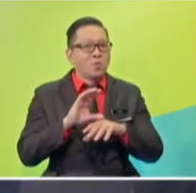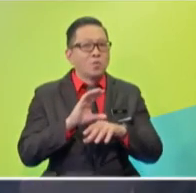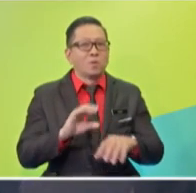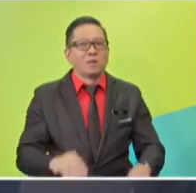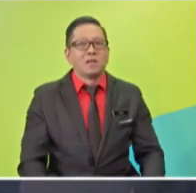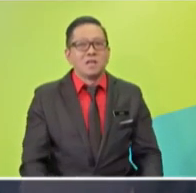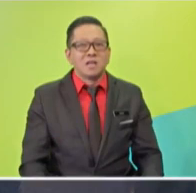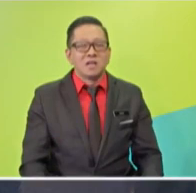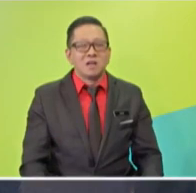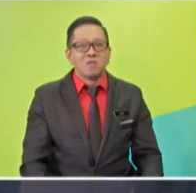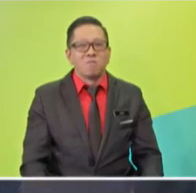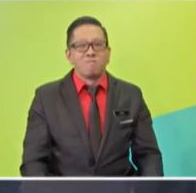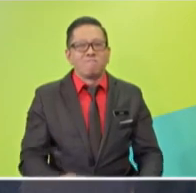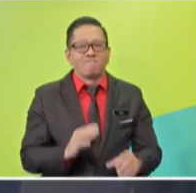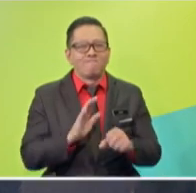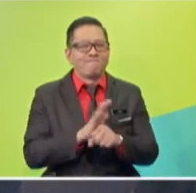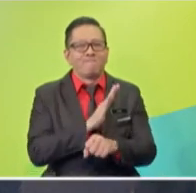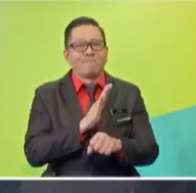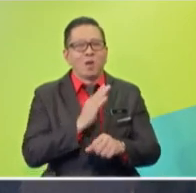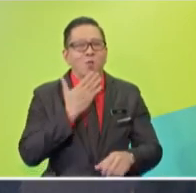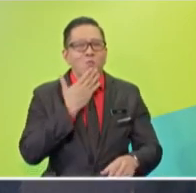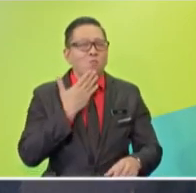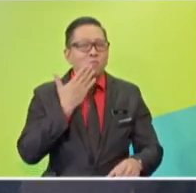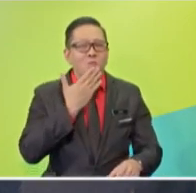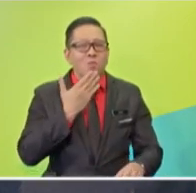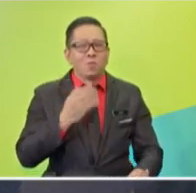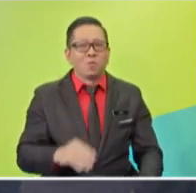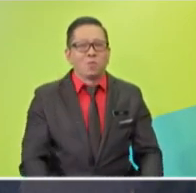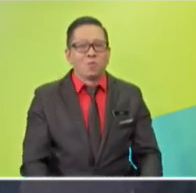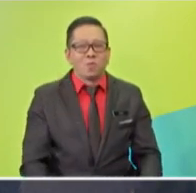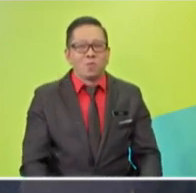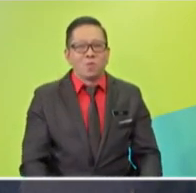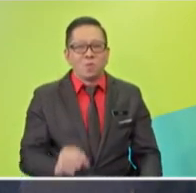very rich flavor. Yeah, the nutty flavor. Okay. All right, so